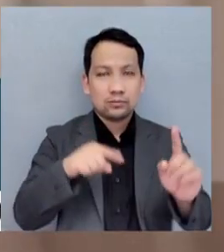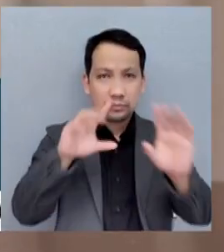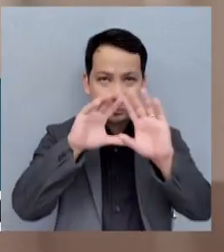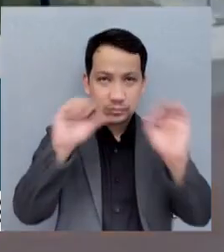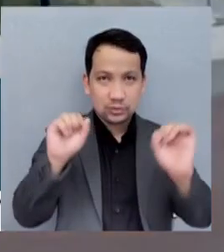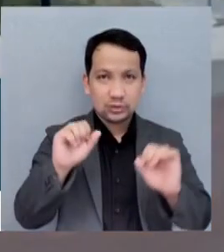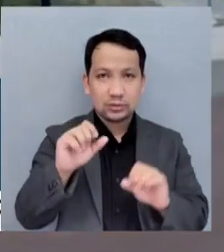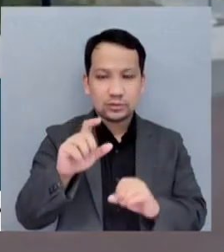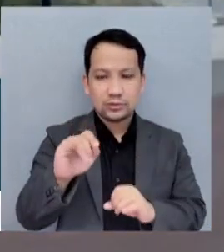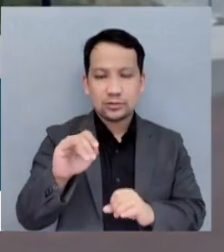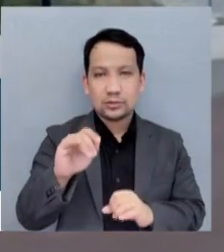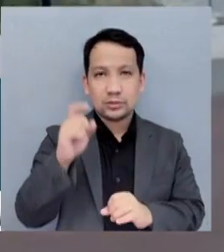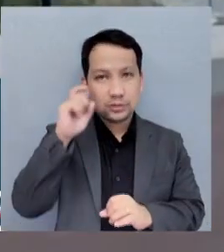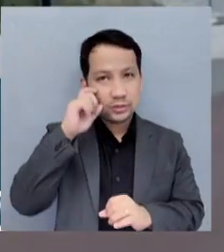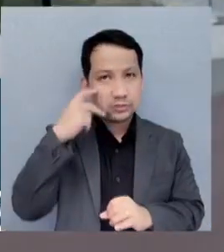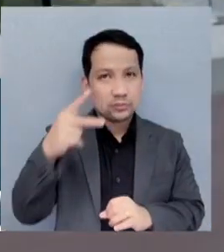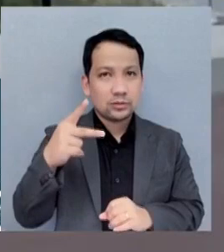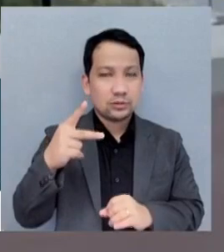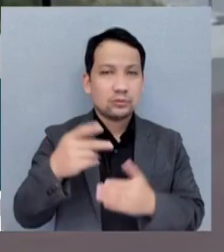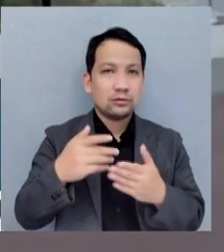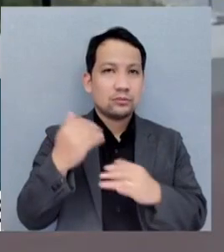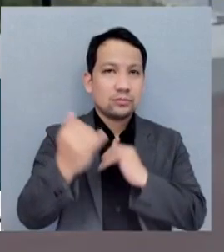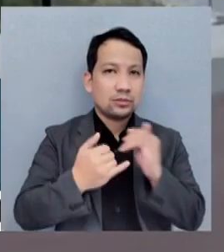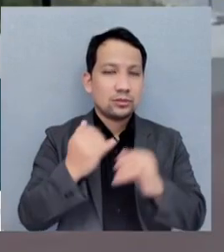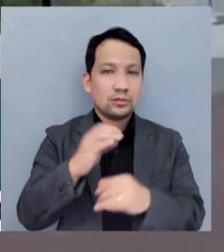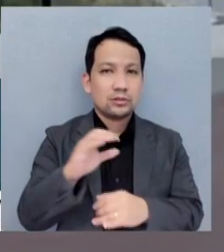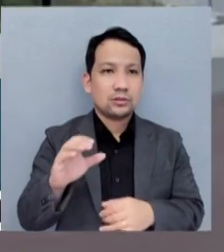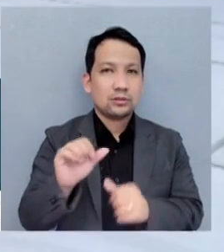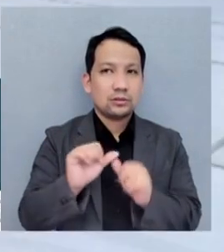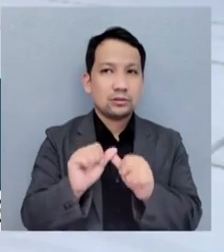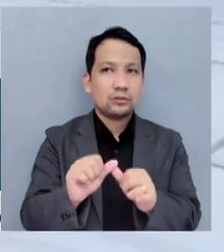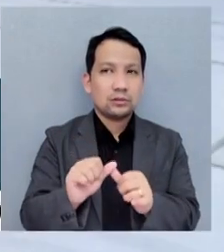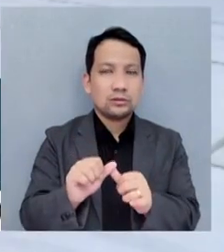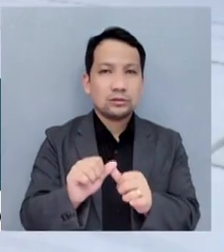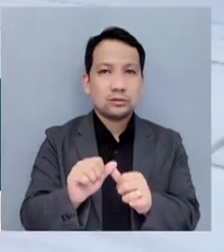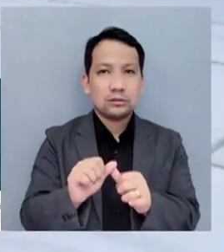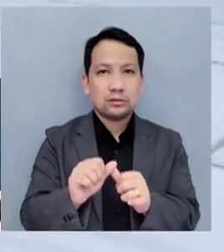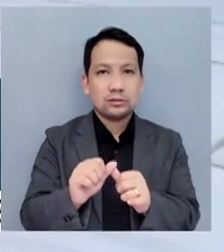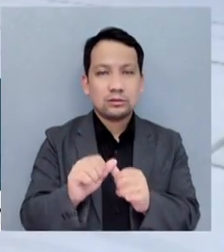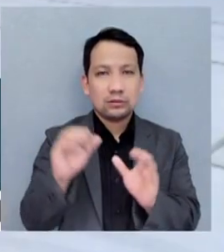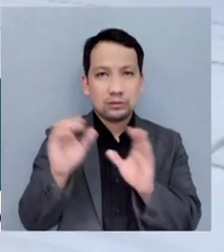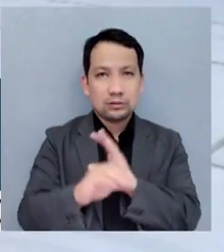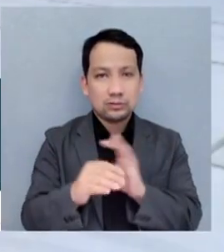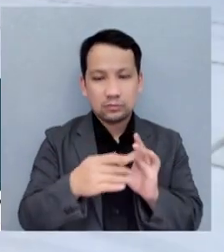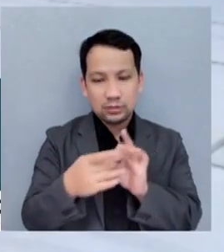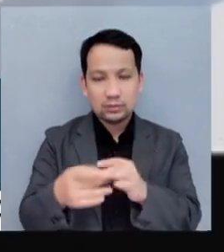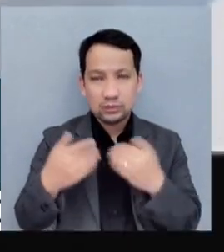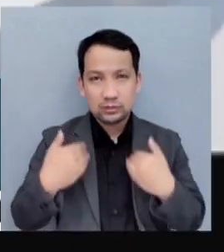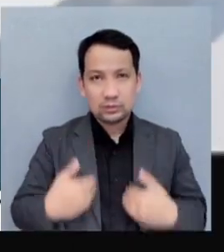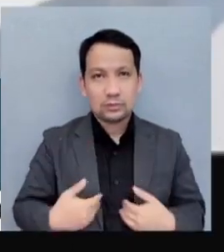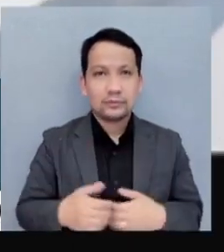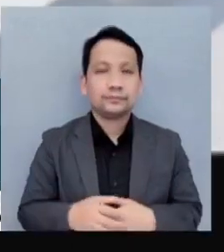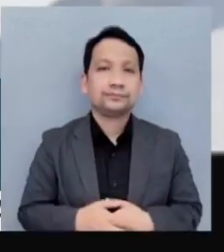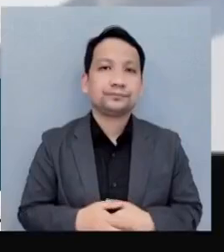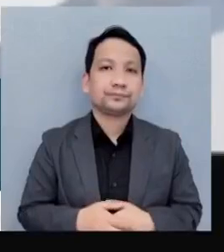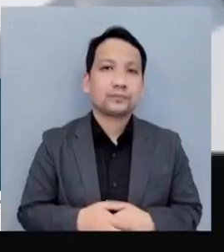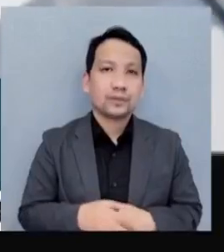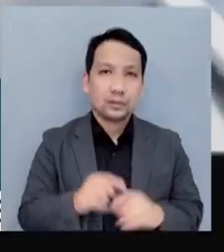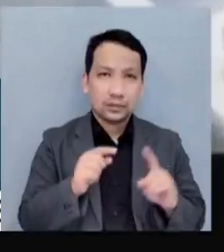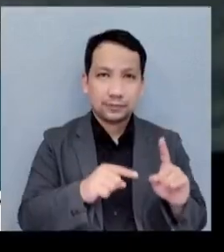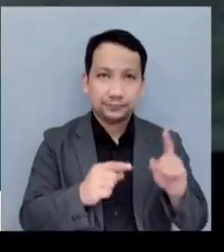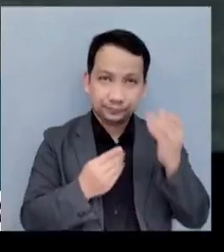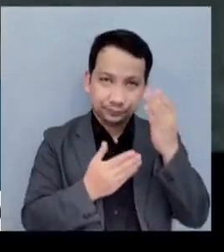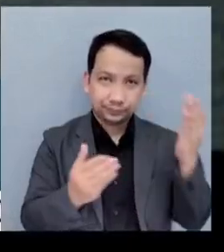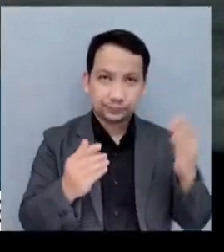Xi Jinping before the International Criminal Court for Beijing's alleged crimes against humanity. Del Rosario claimed that